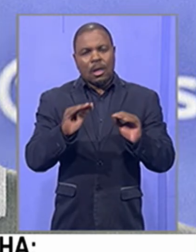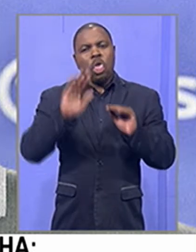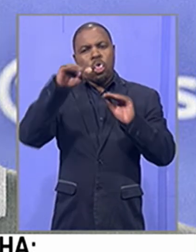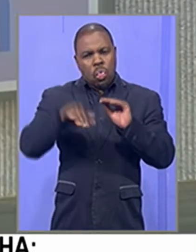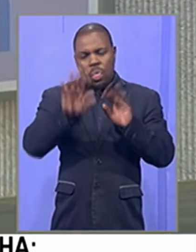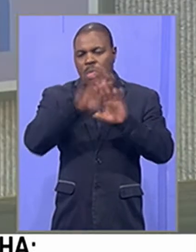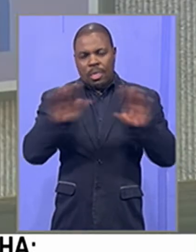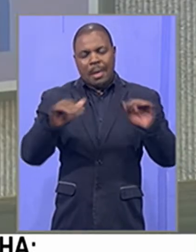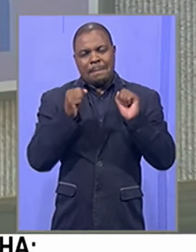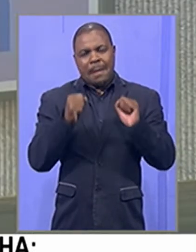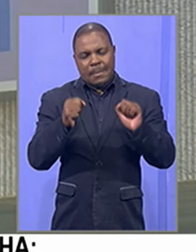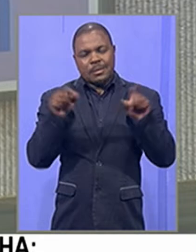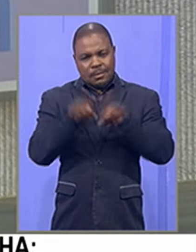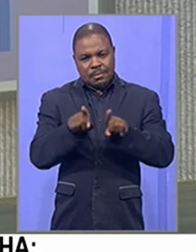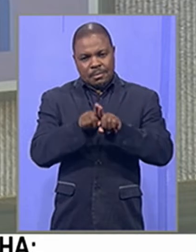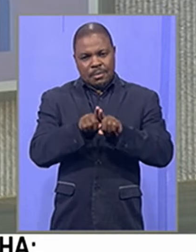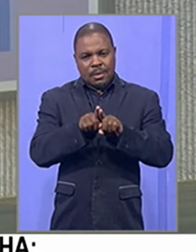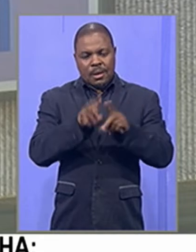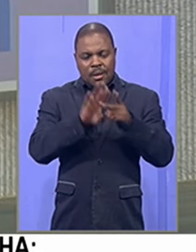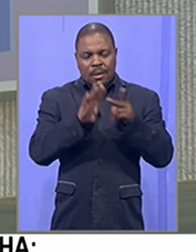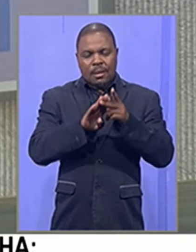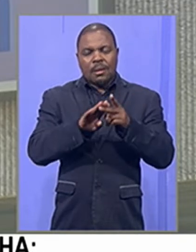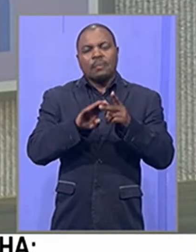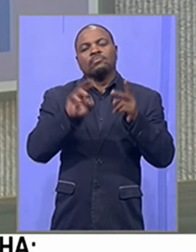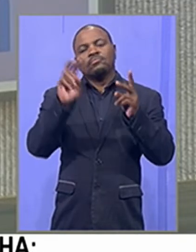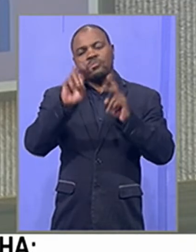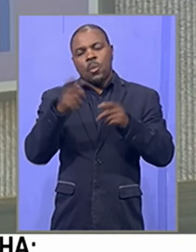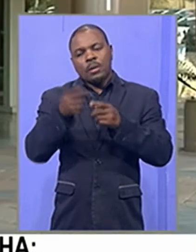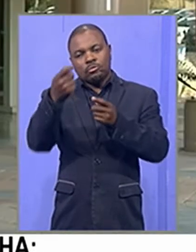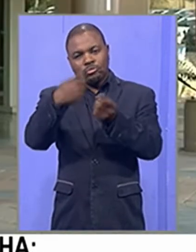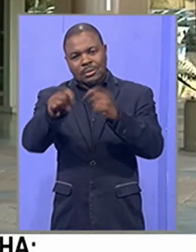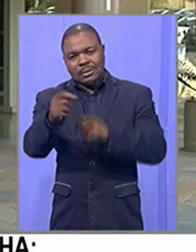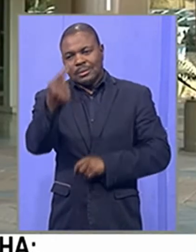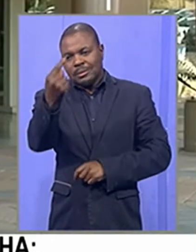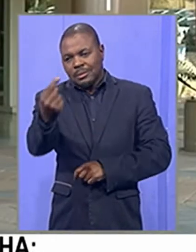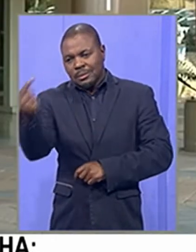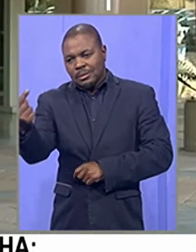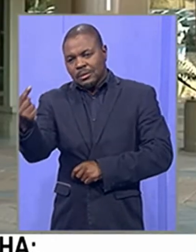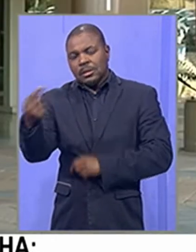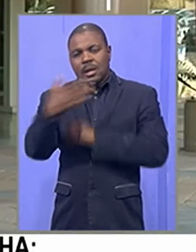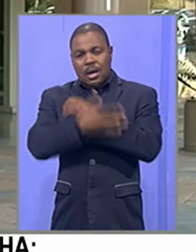of electricity that gets sold to each country,